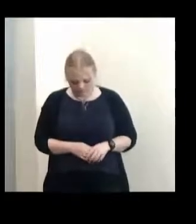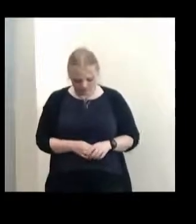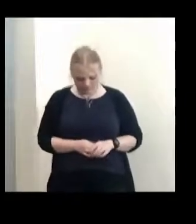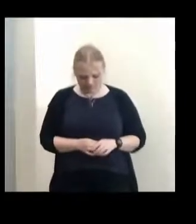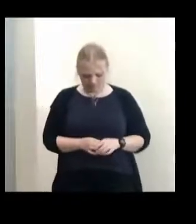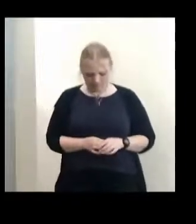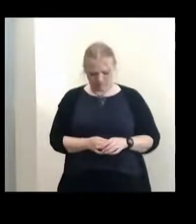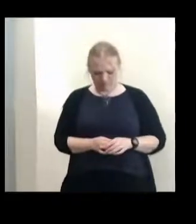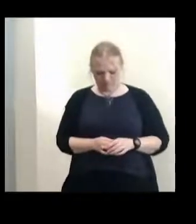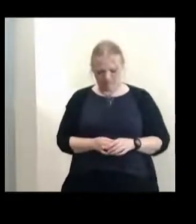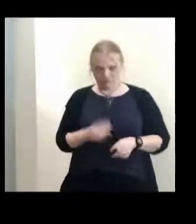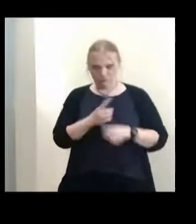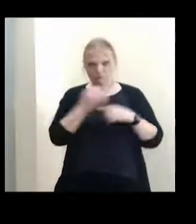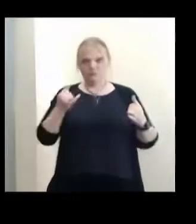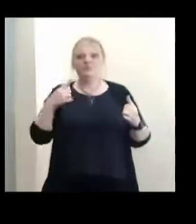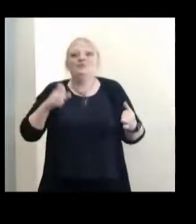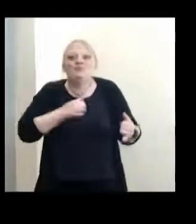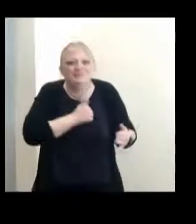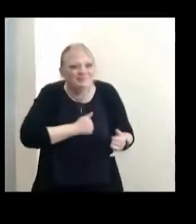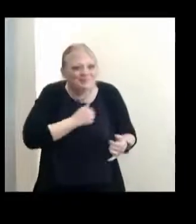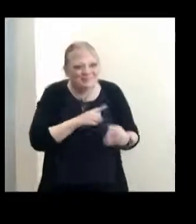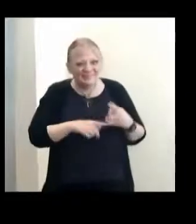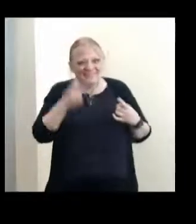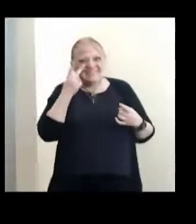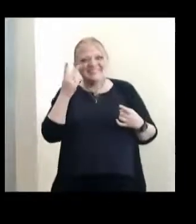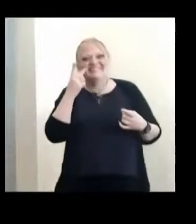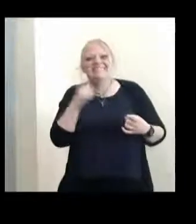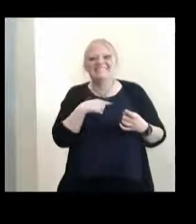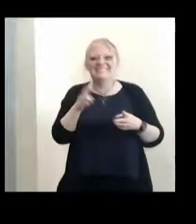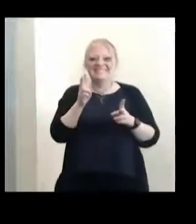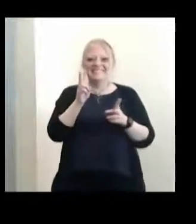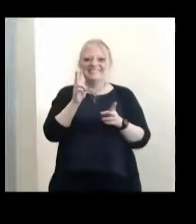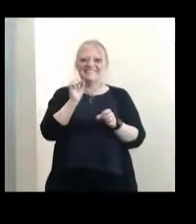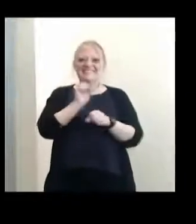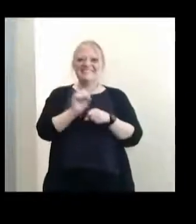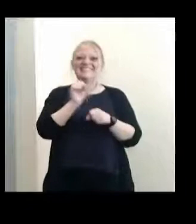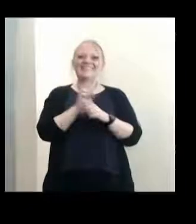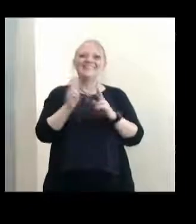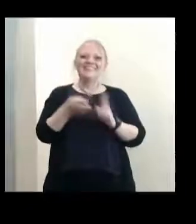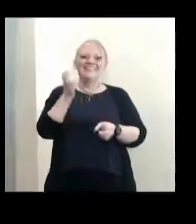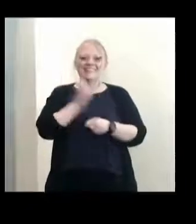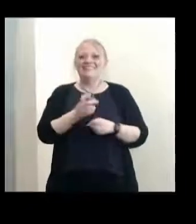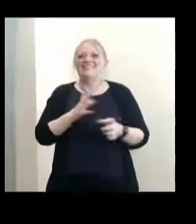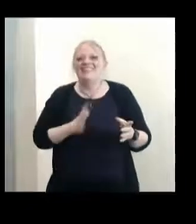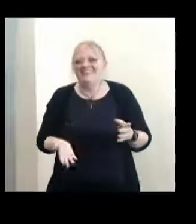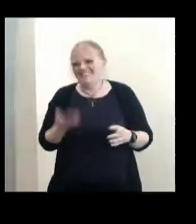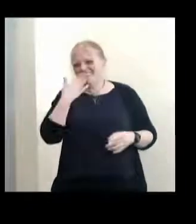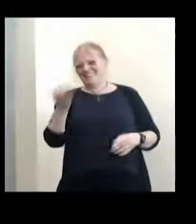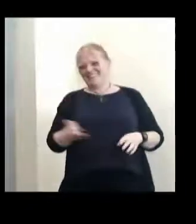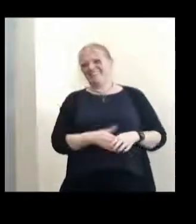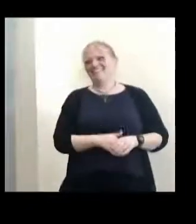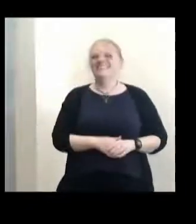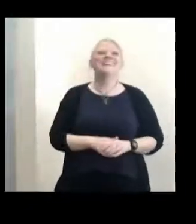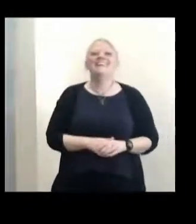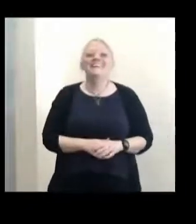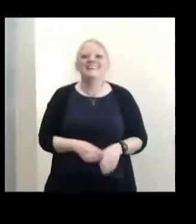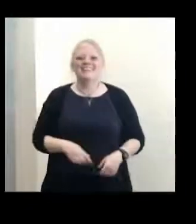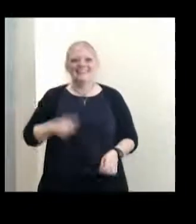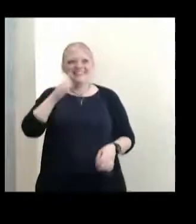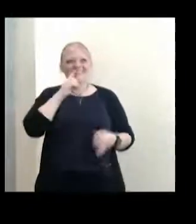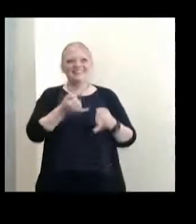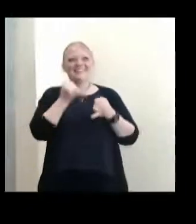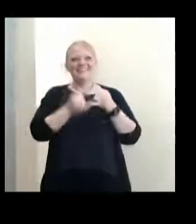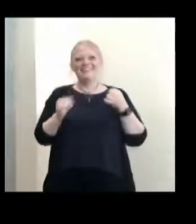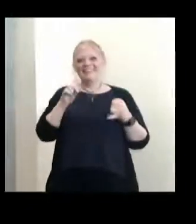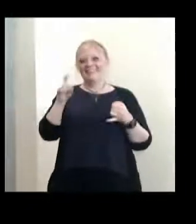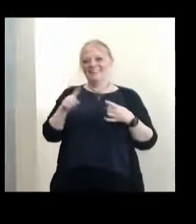Right now, I have to apologize to Kendra Schmidt. She's worked very hard this session. Sorry, Kendra. I think the last question, this goes to Sandra